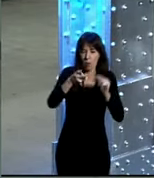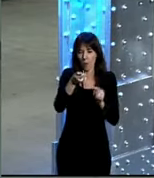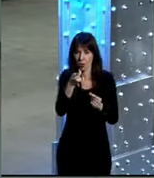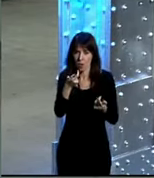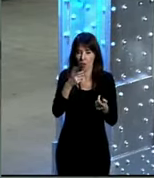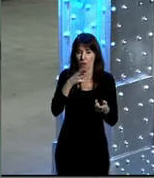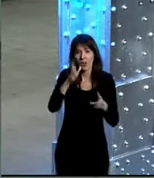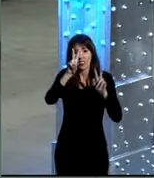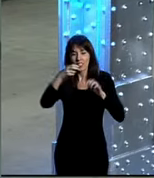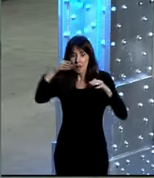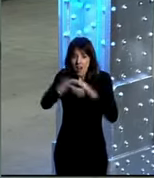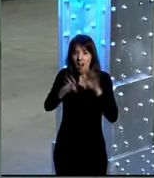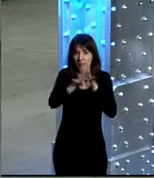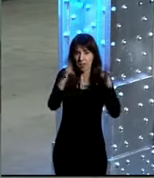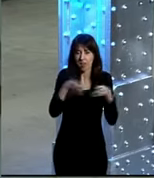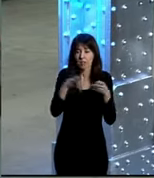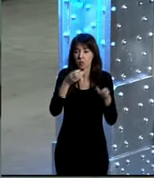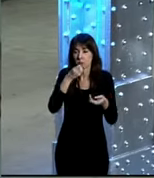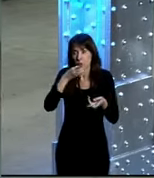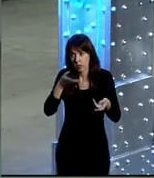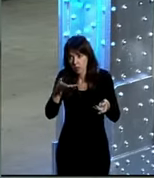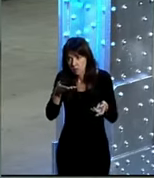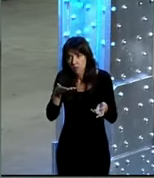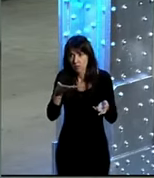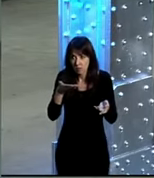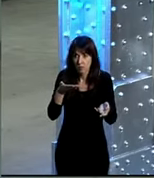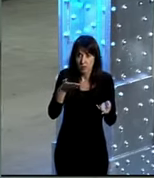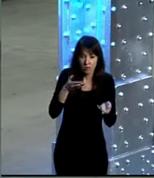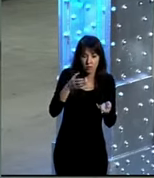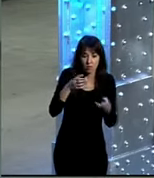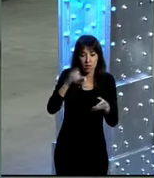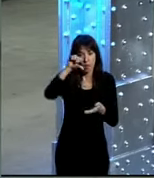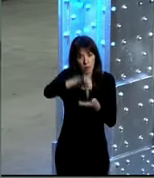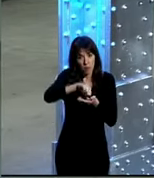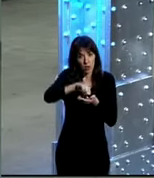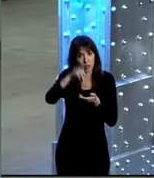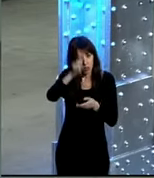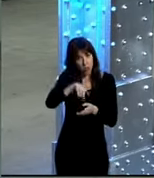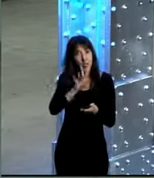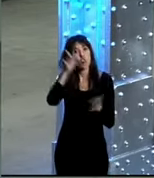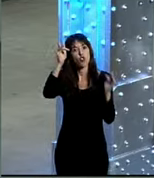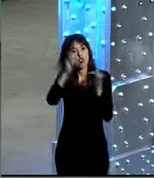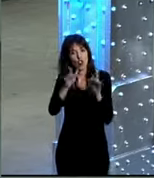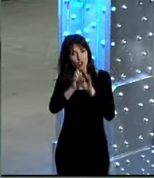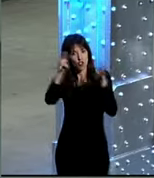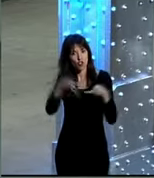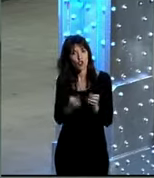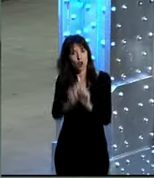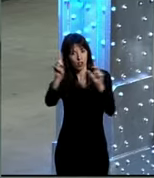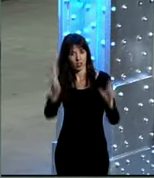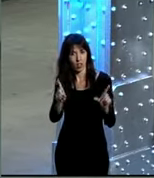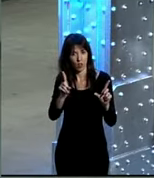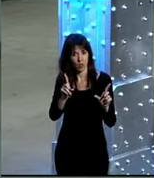a human. And I was I'm changing it with this thing on the penetration. So in the you have to be in the